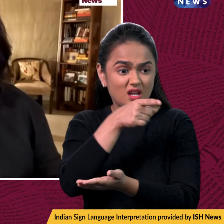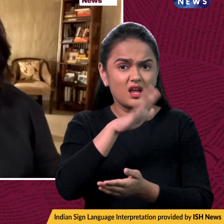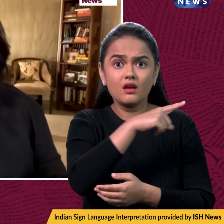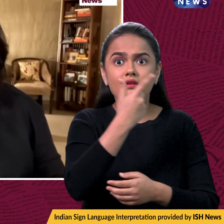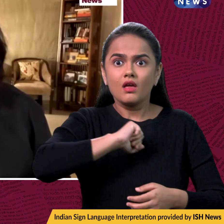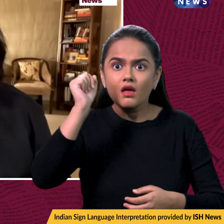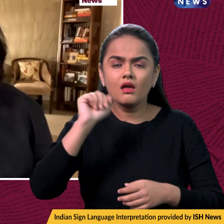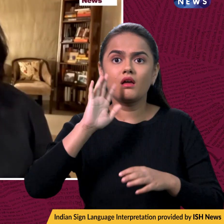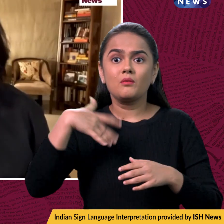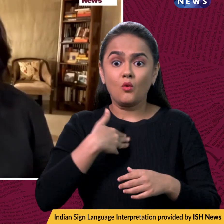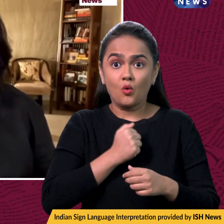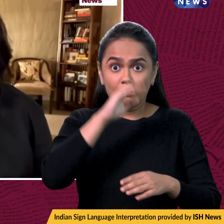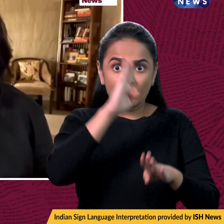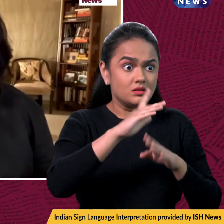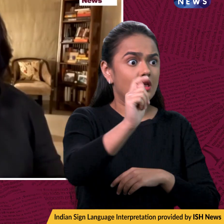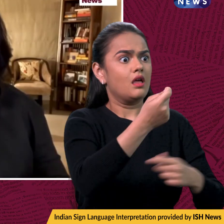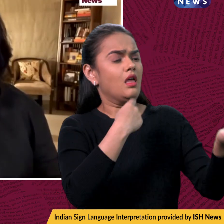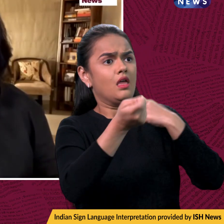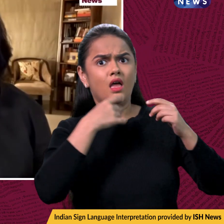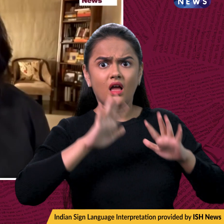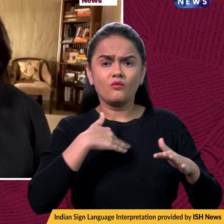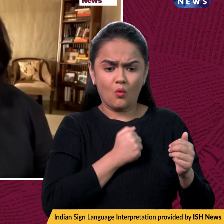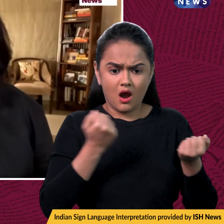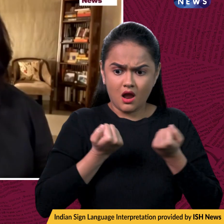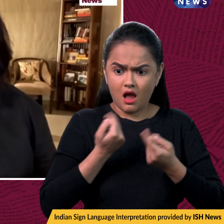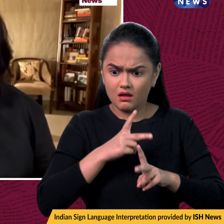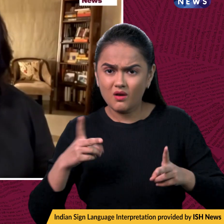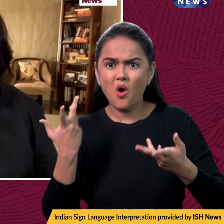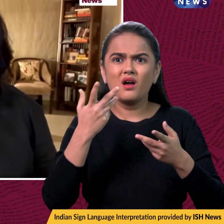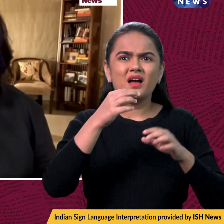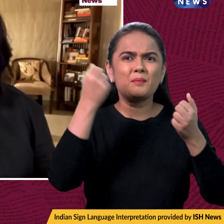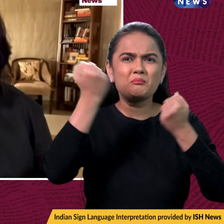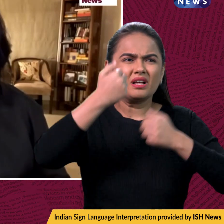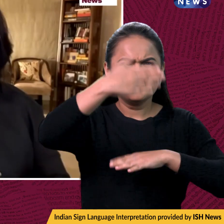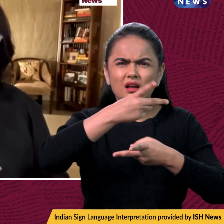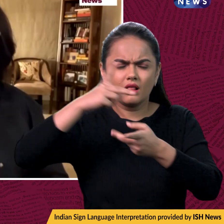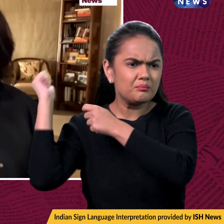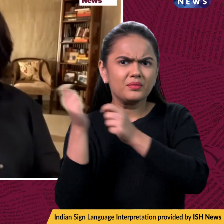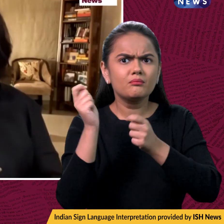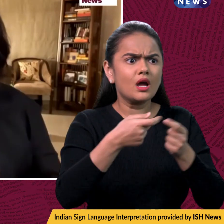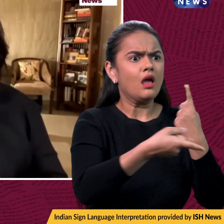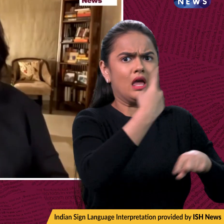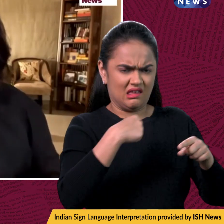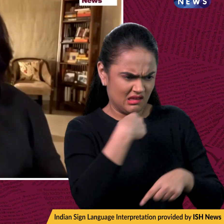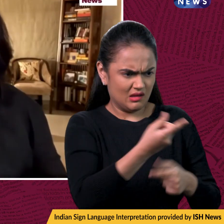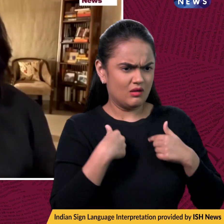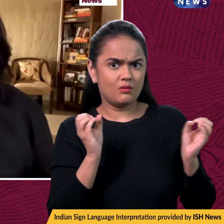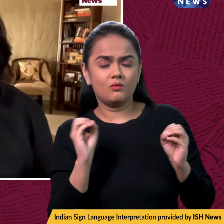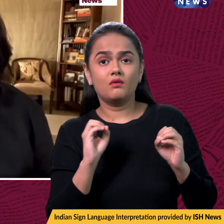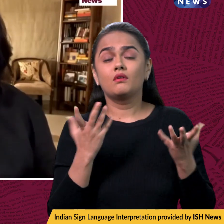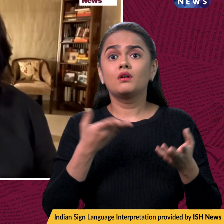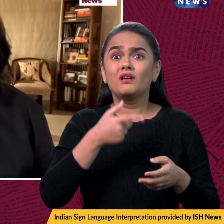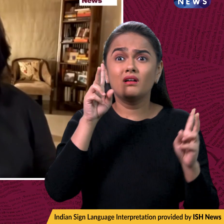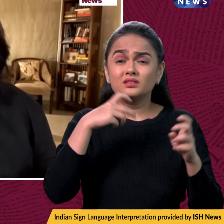rioting, causing obstruction of duty of the police personnel and damaging public property. Calling it a black day in the history of the